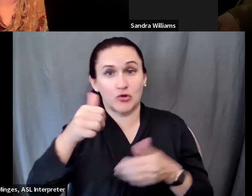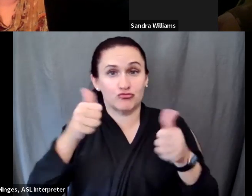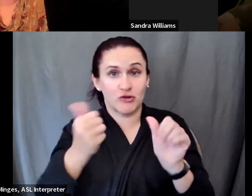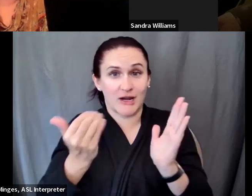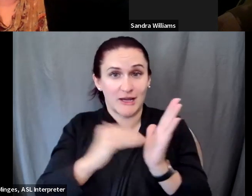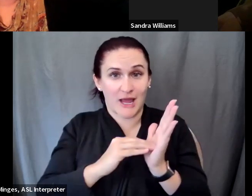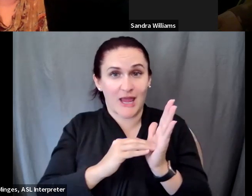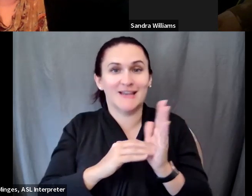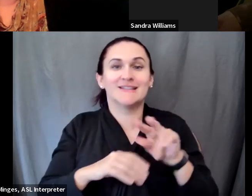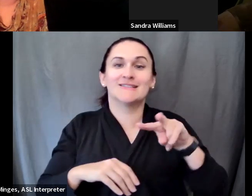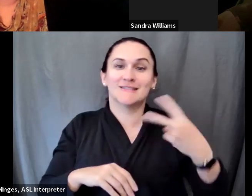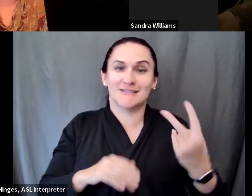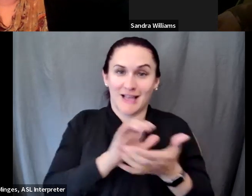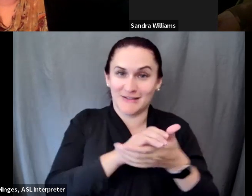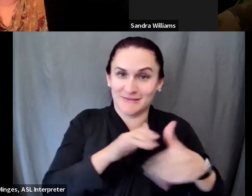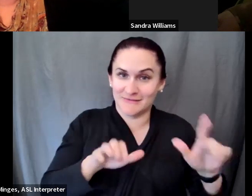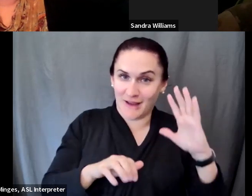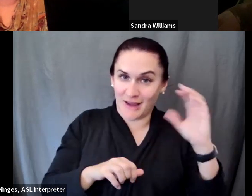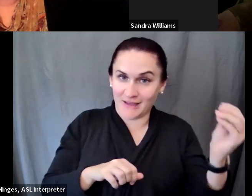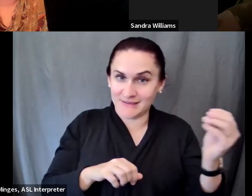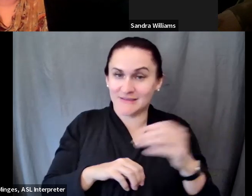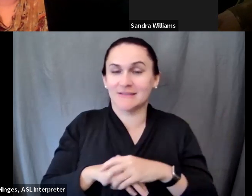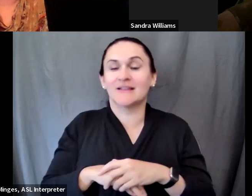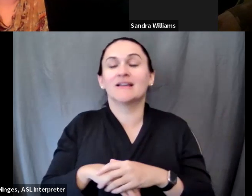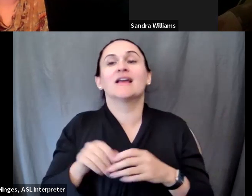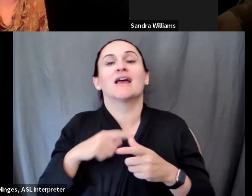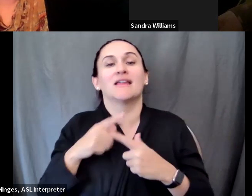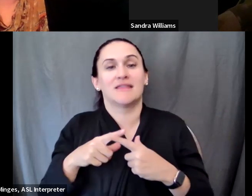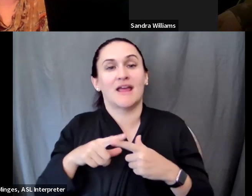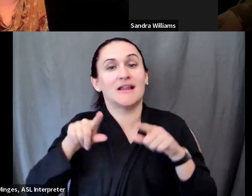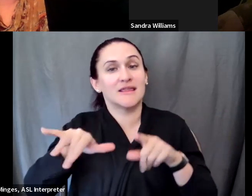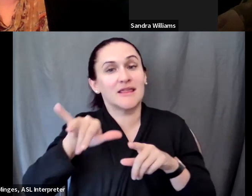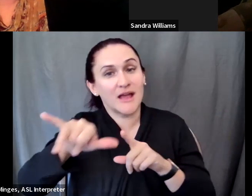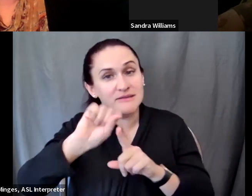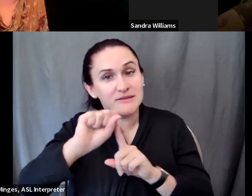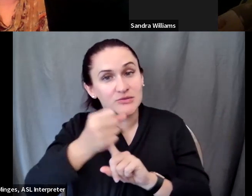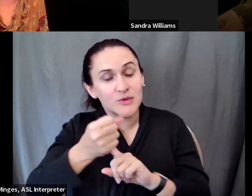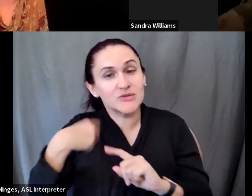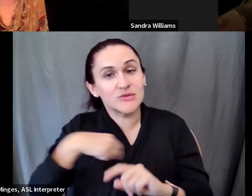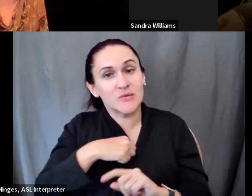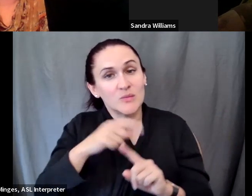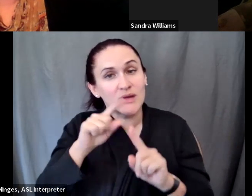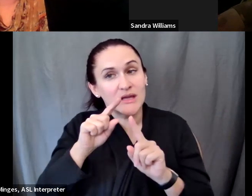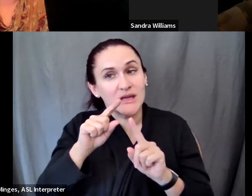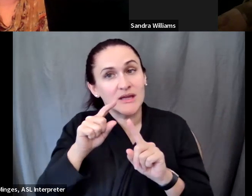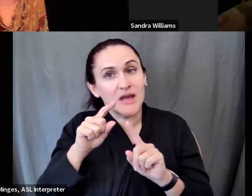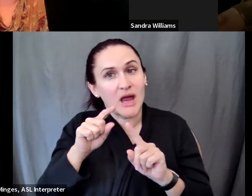one exited too. But in that situation, we had gone to